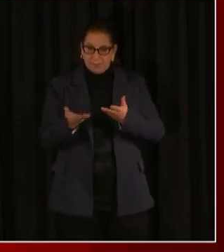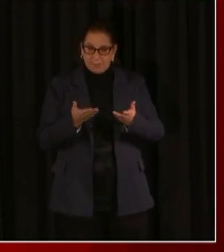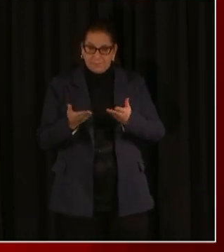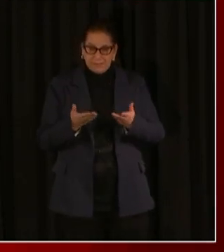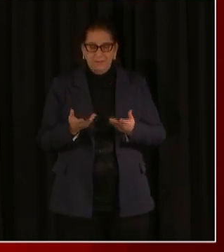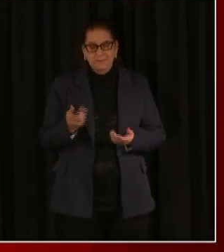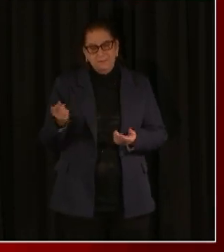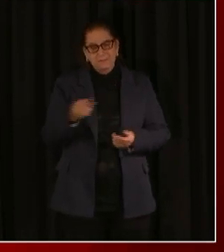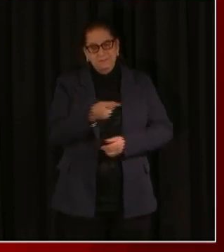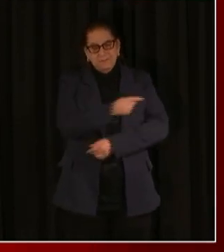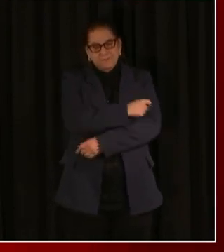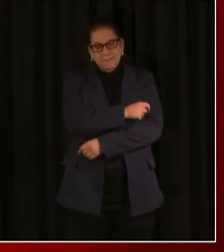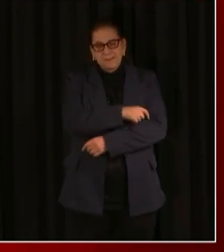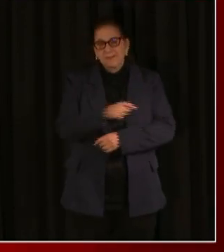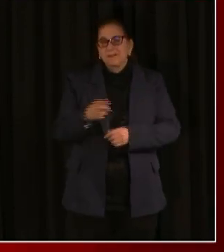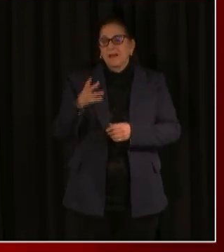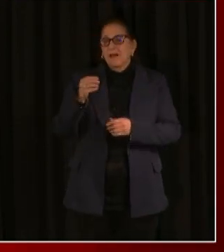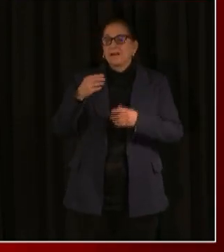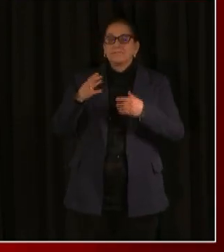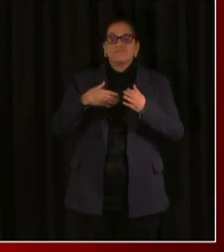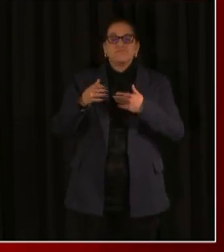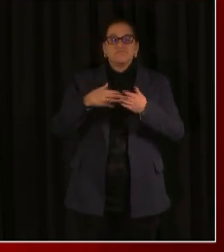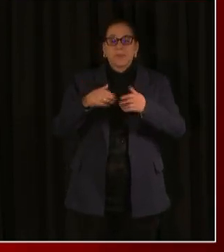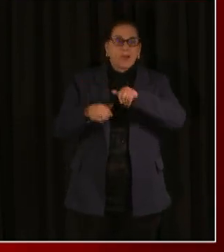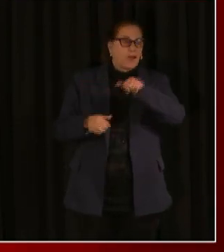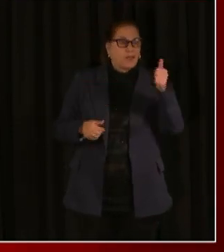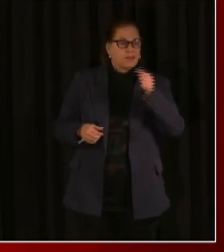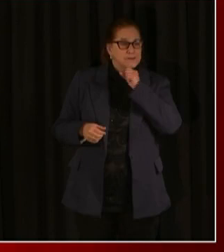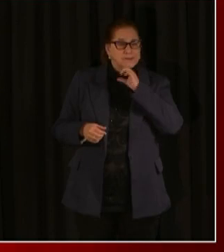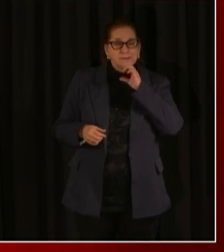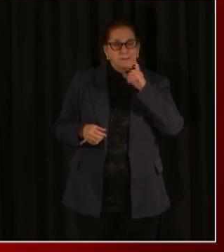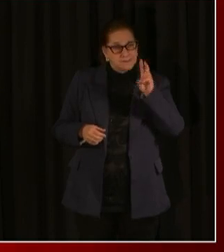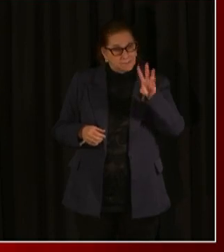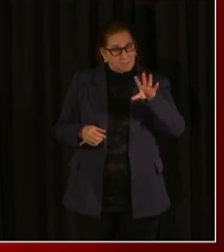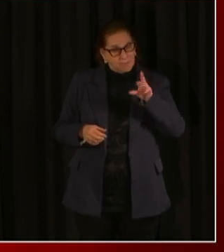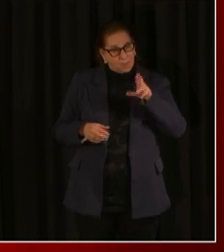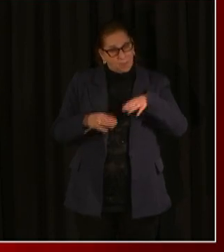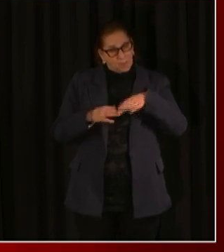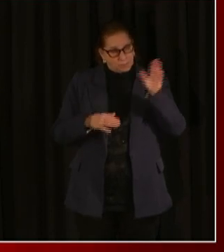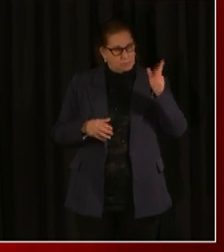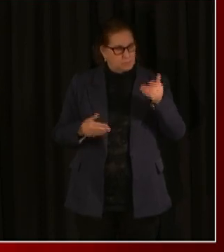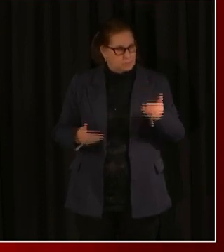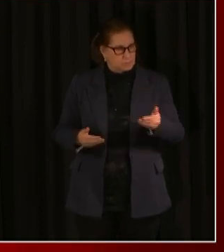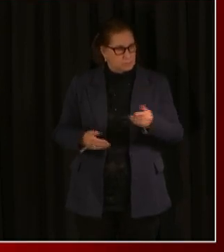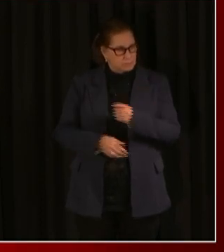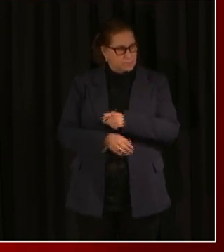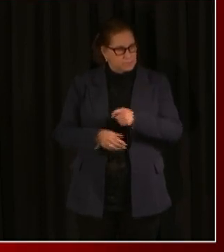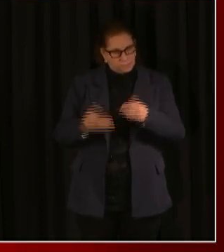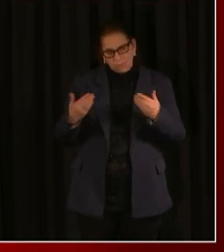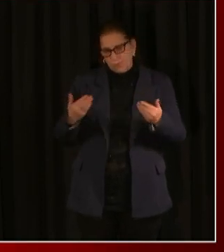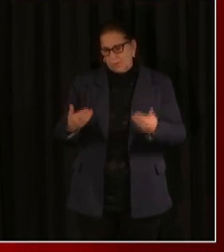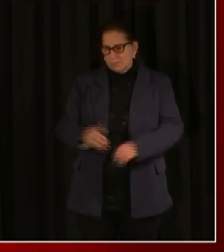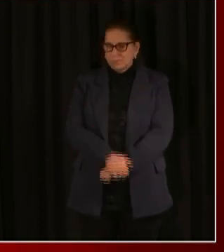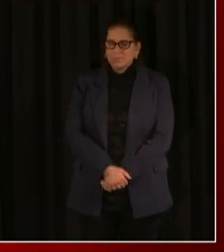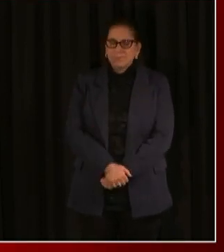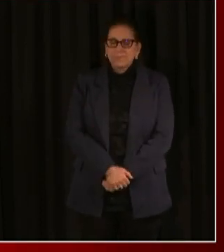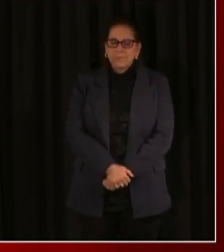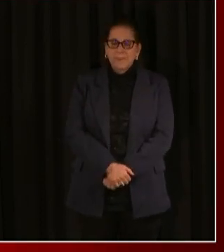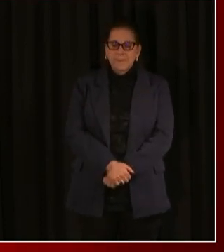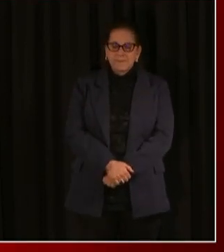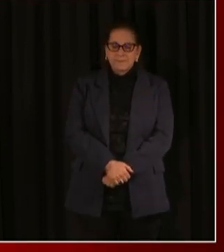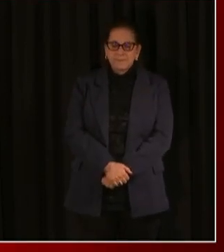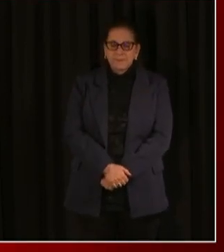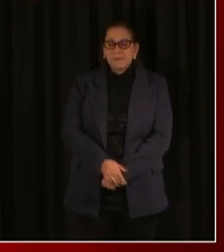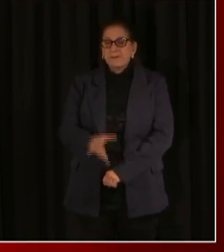centers, and then for preservation of societal functioning, has law enforcement and public